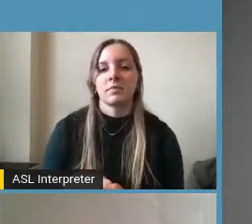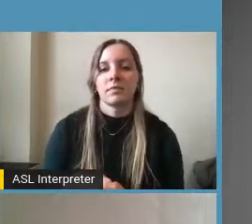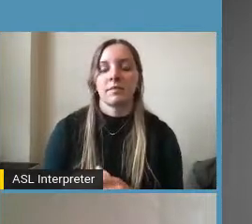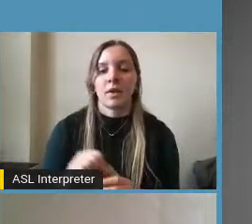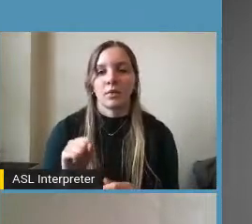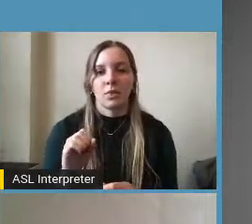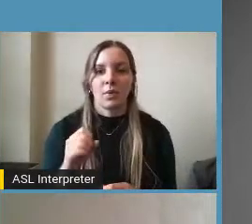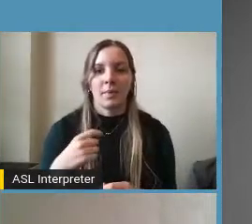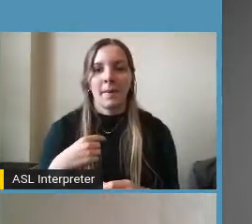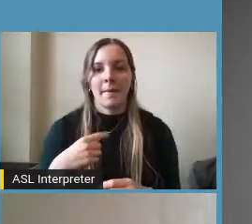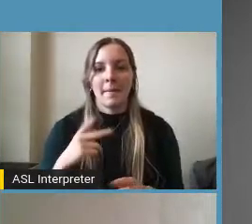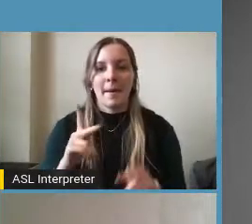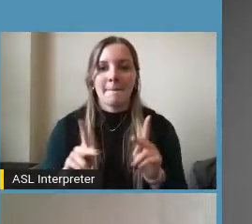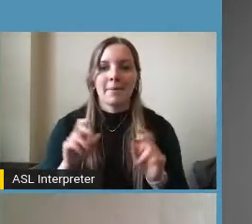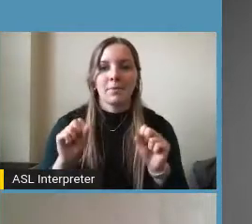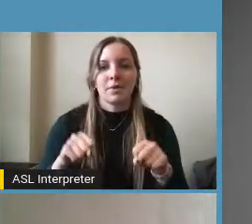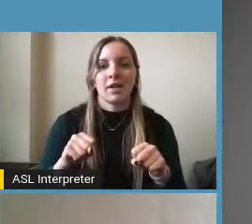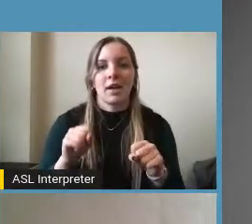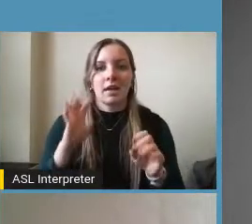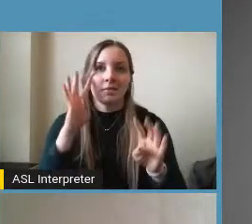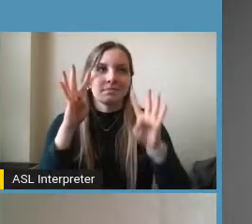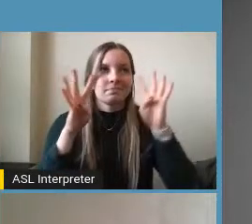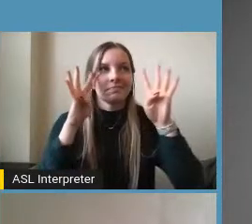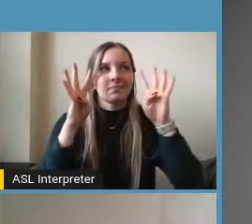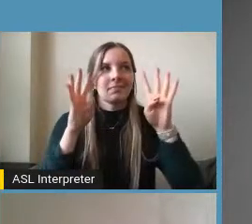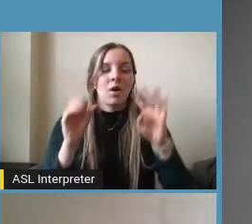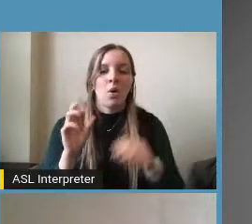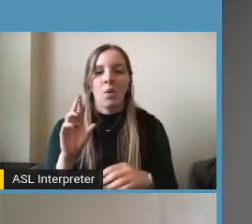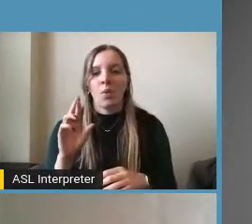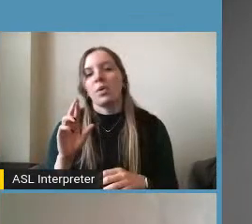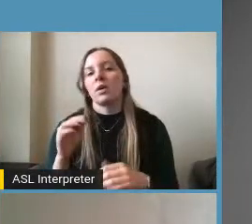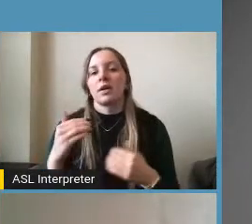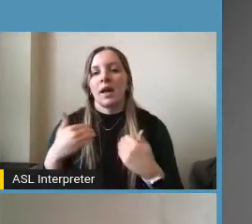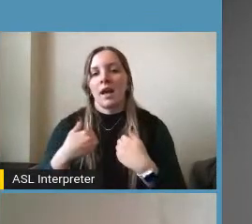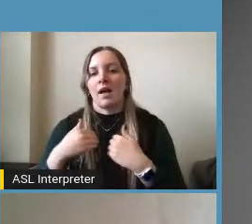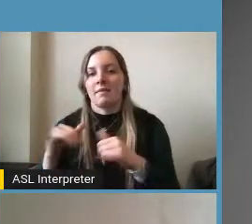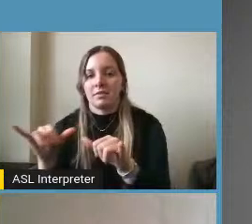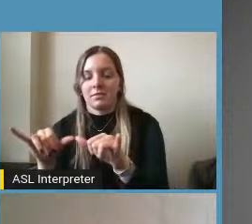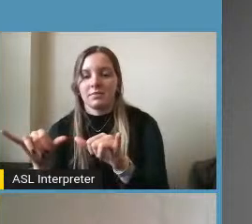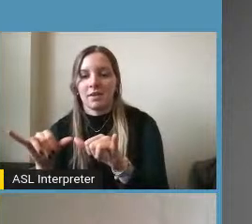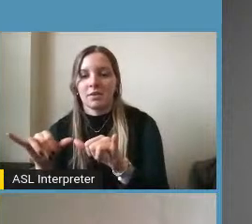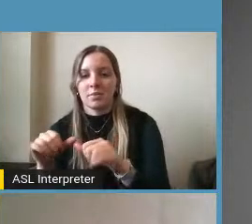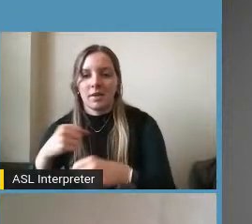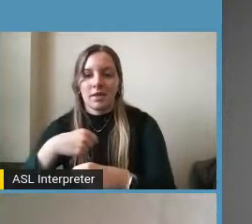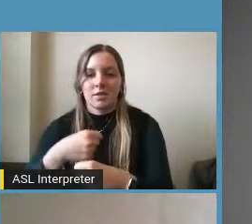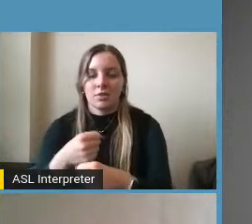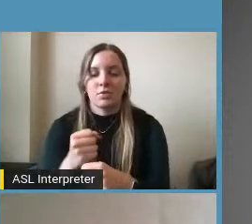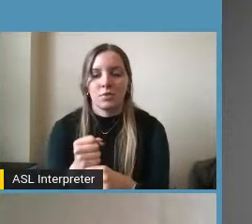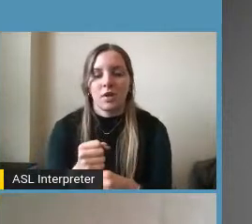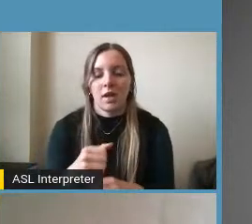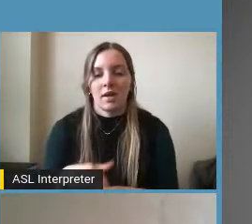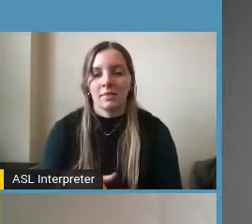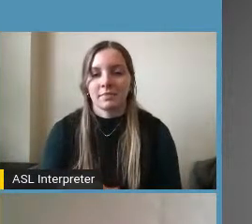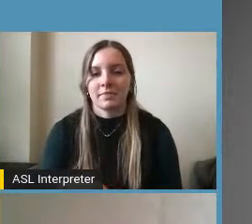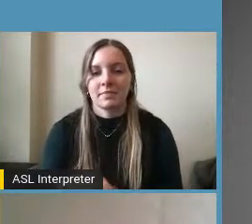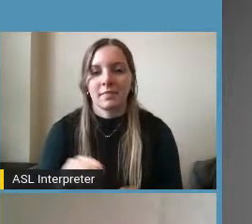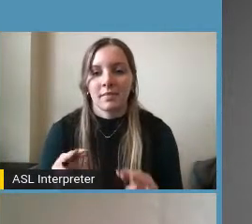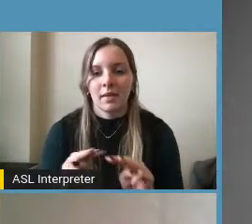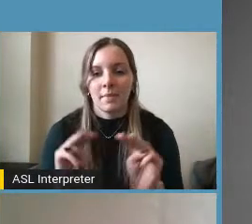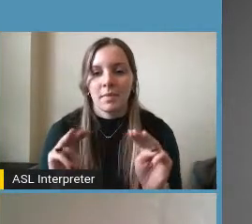like this, to everything in between. So there's lots of dragons and bugs and robots, and there are also museums and so forth that have